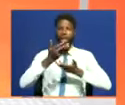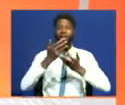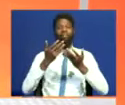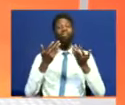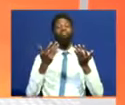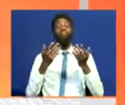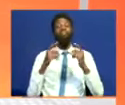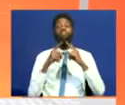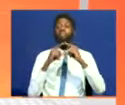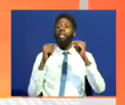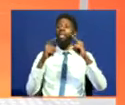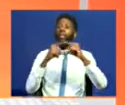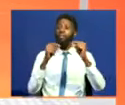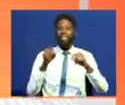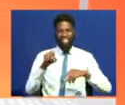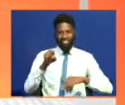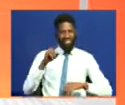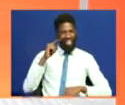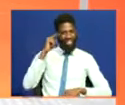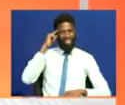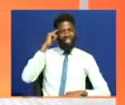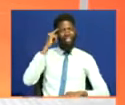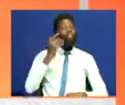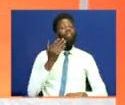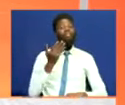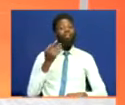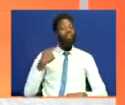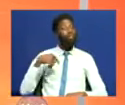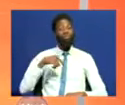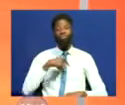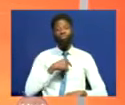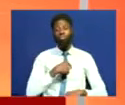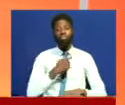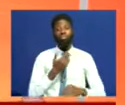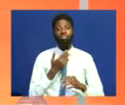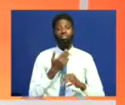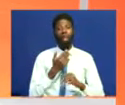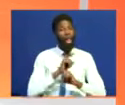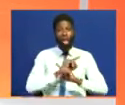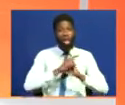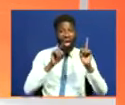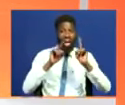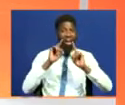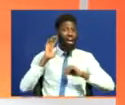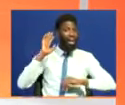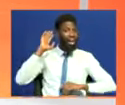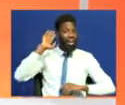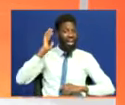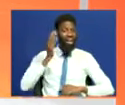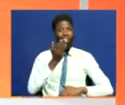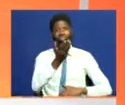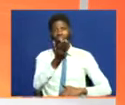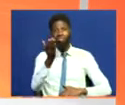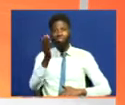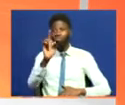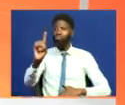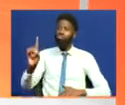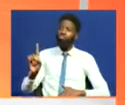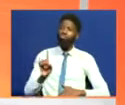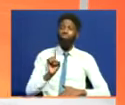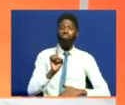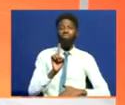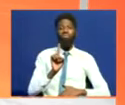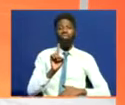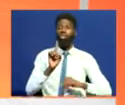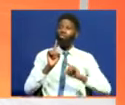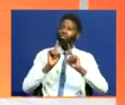what is their take? Because mm-hmm. we are not really much, we've not had them come out and tell us anything. Is there